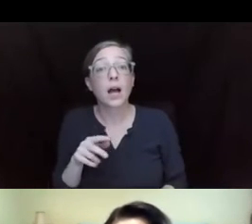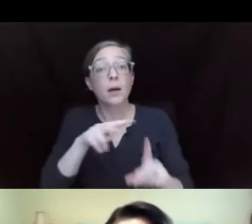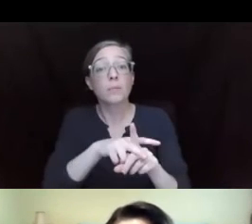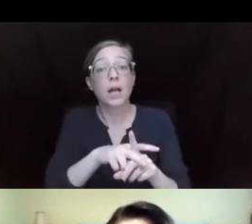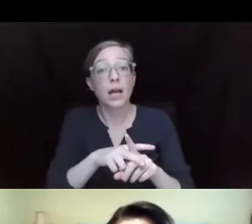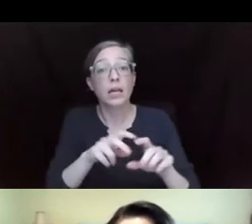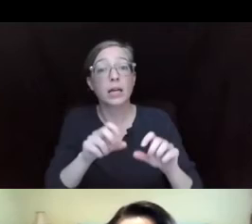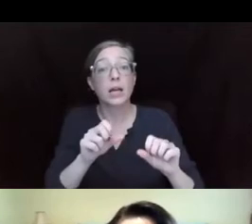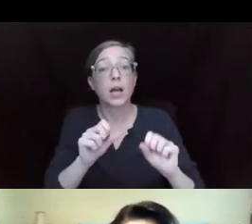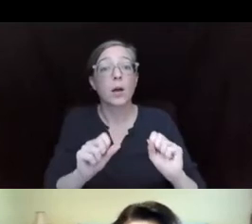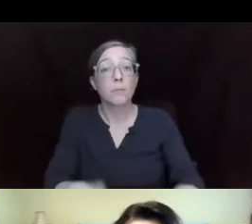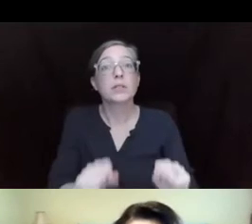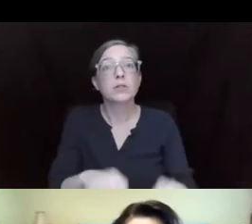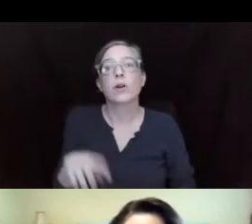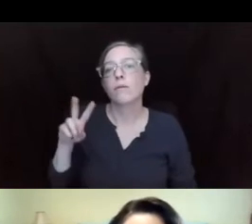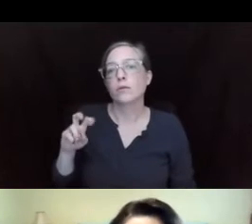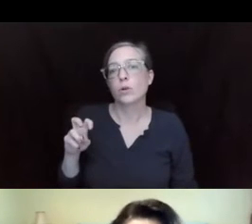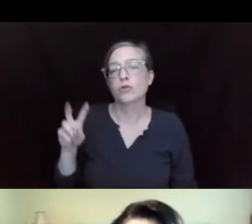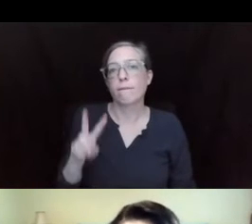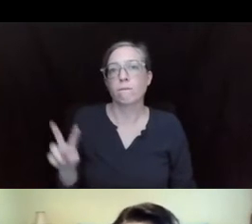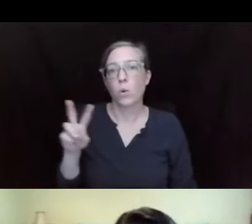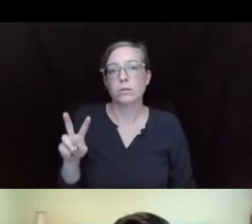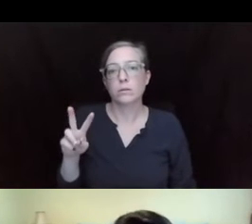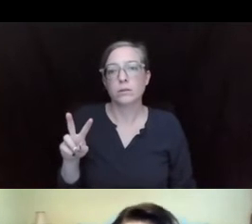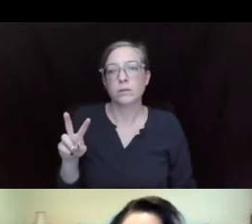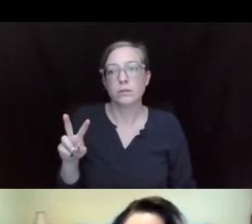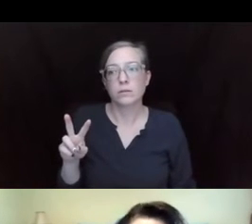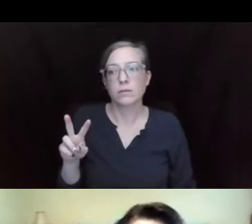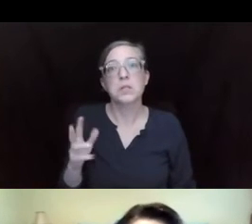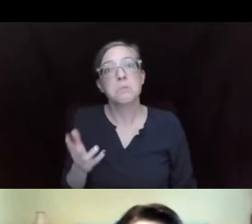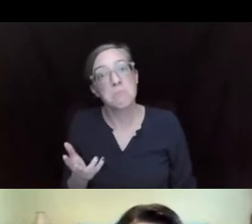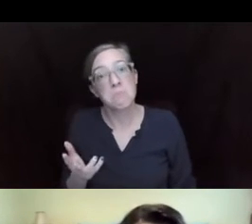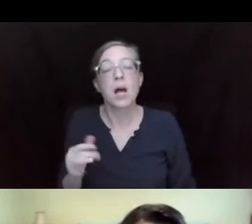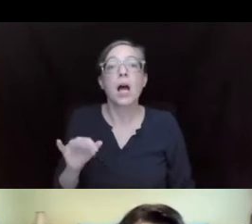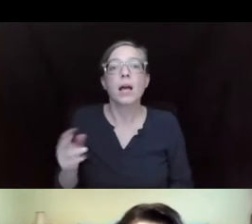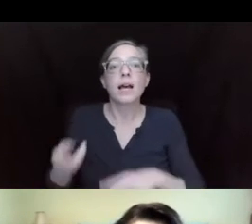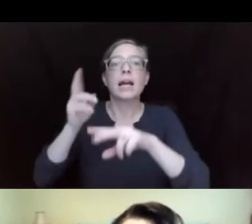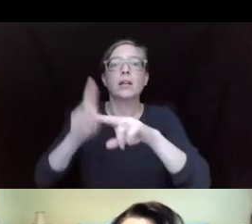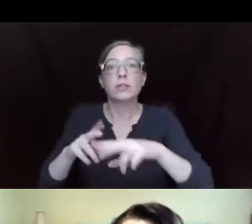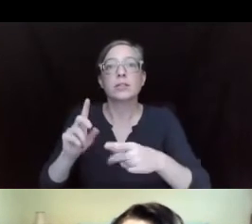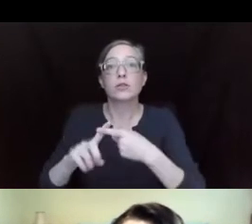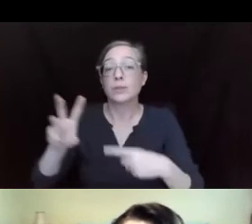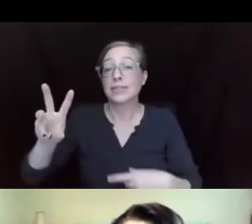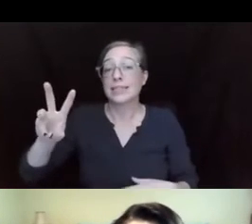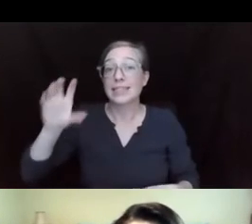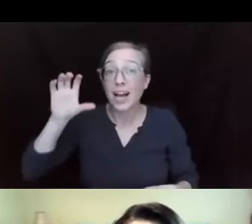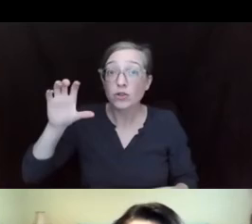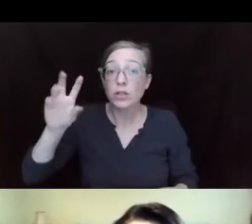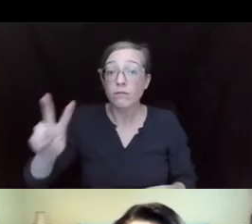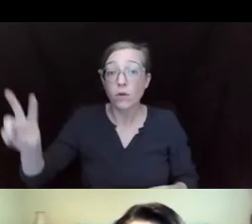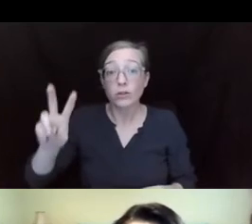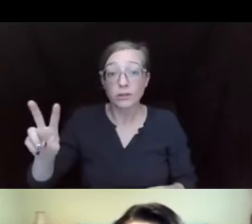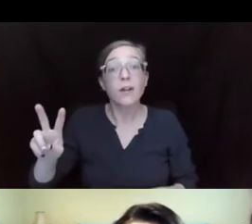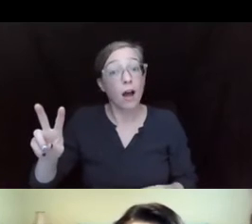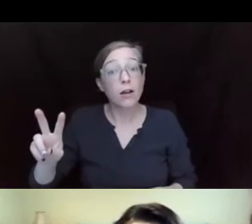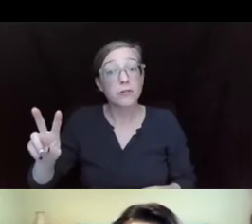only 200 volts in a channel like this. Then, when I increase the potential to 600 volts, we actually get trapping. Very